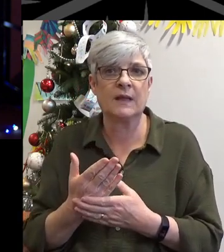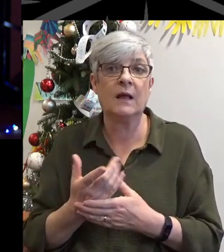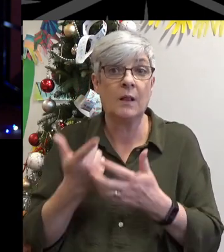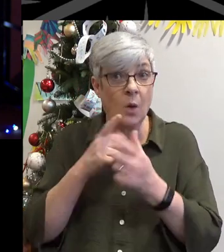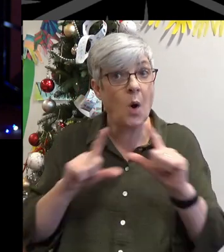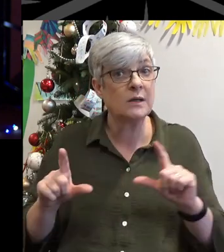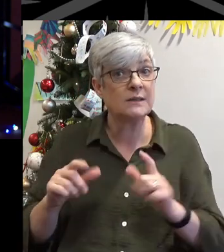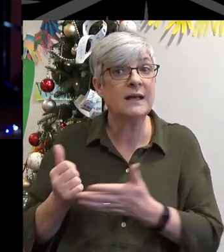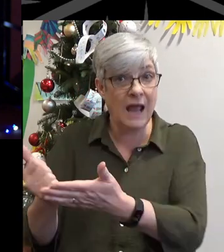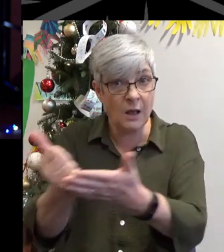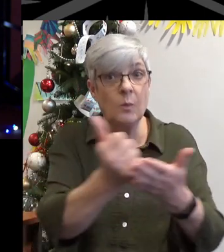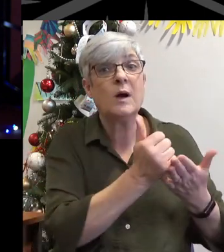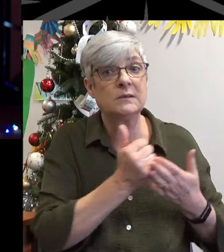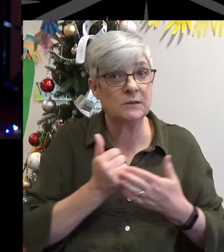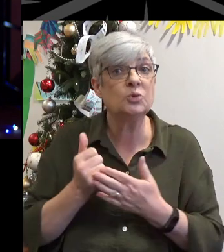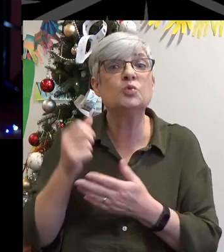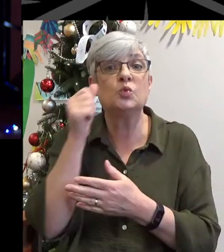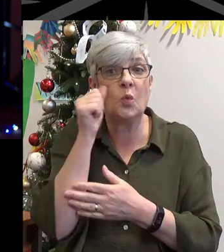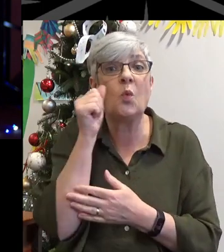Lord, help us to know that.